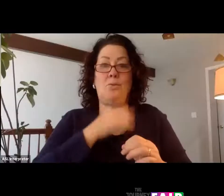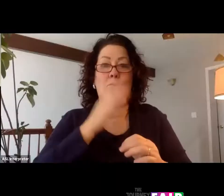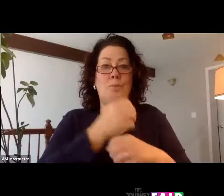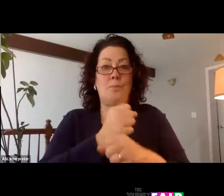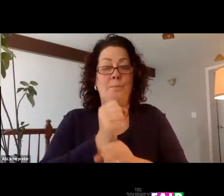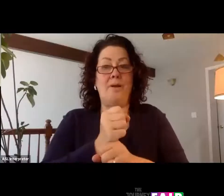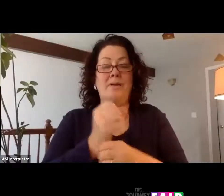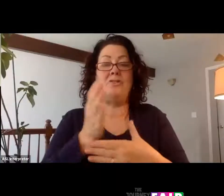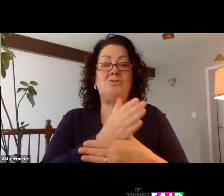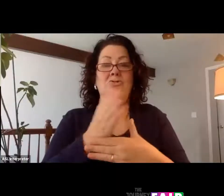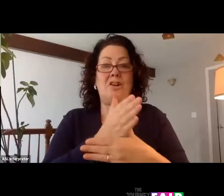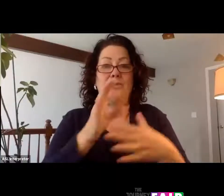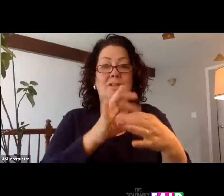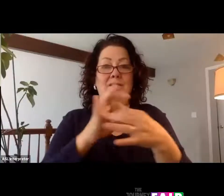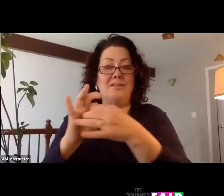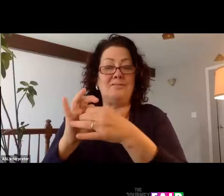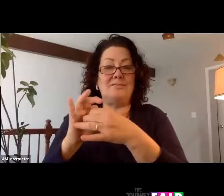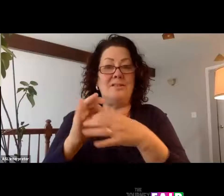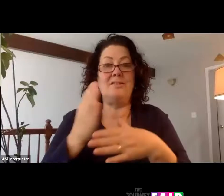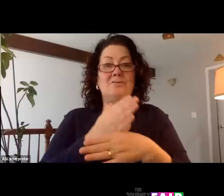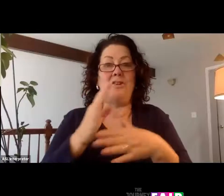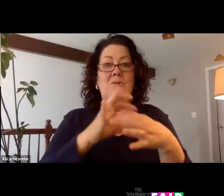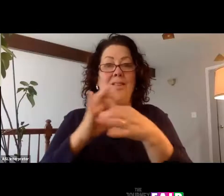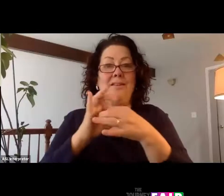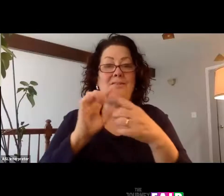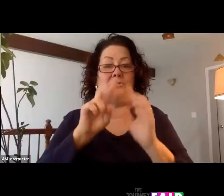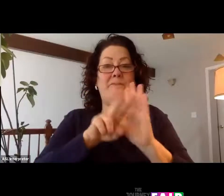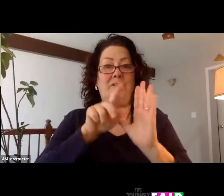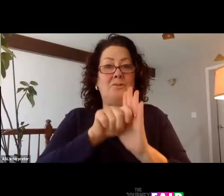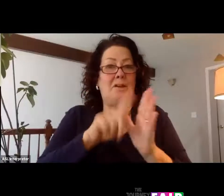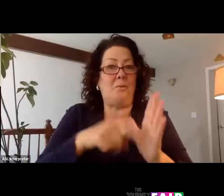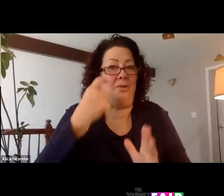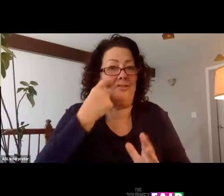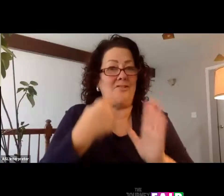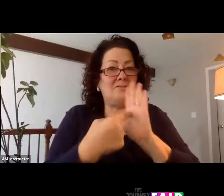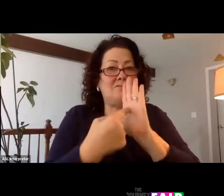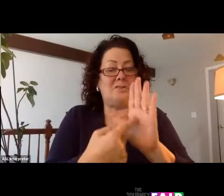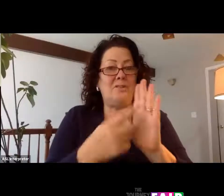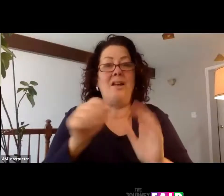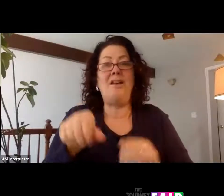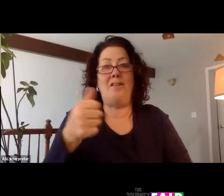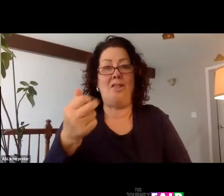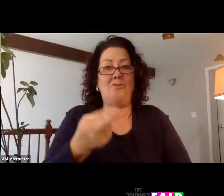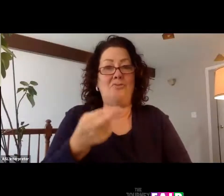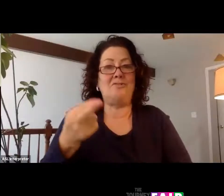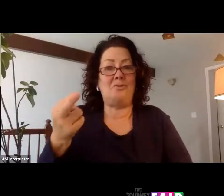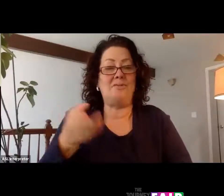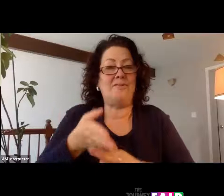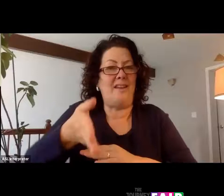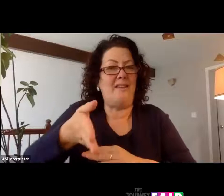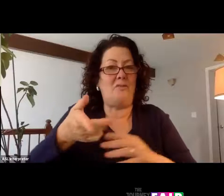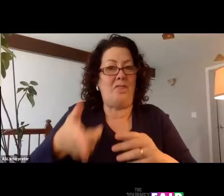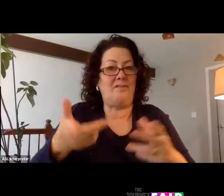sharing links, including links to the video that was just shown and other resources following this program. You can